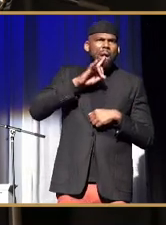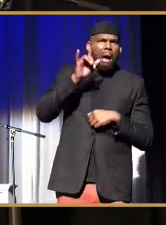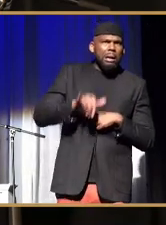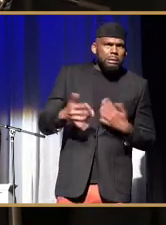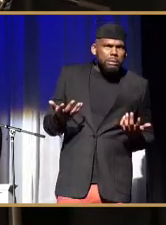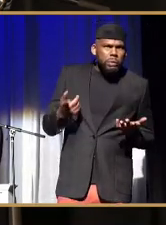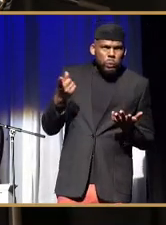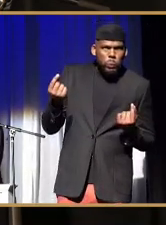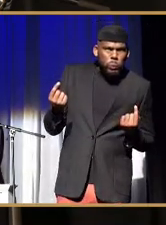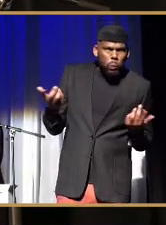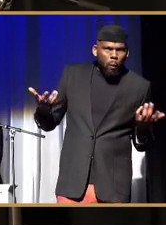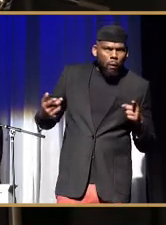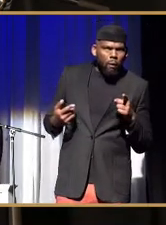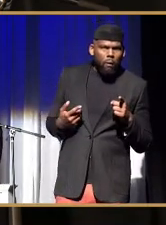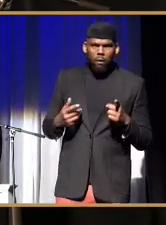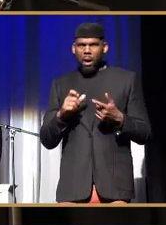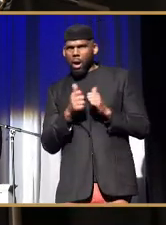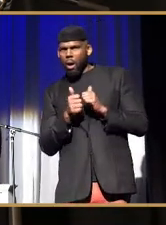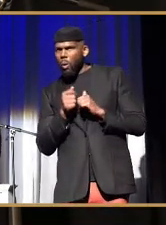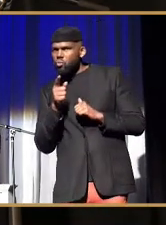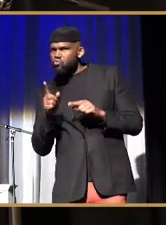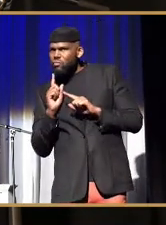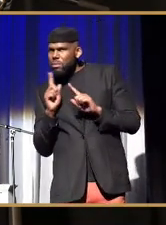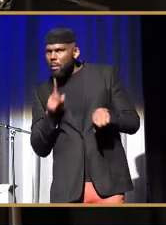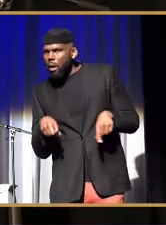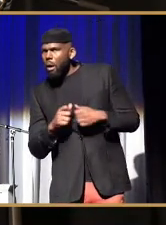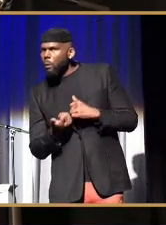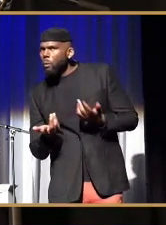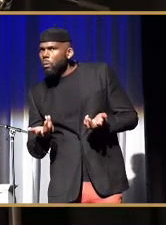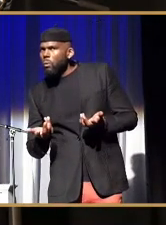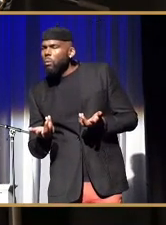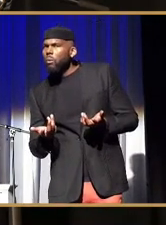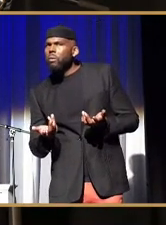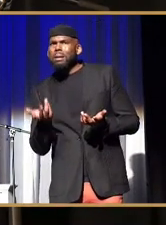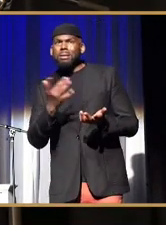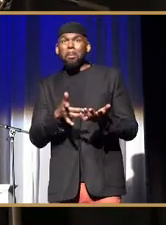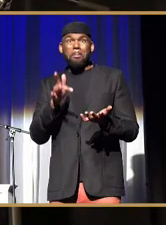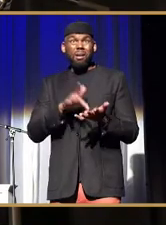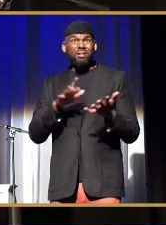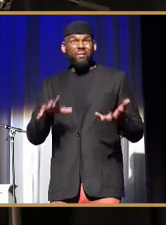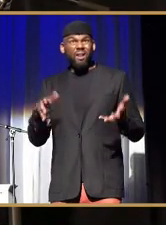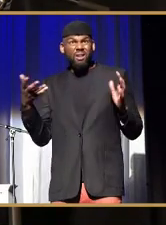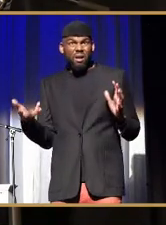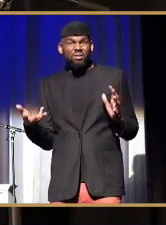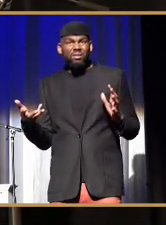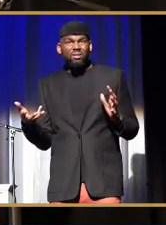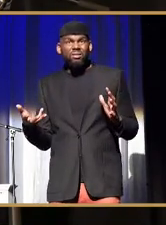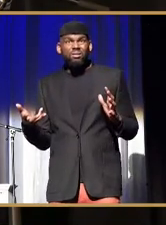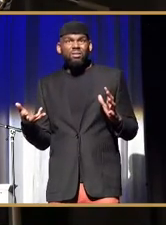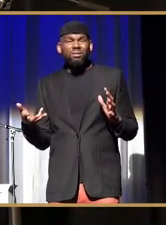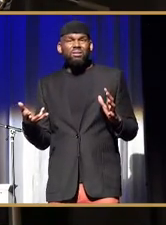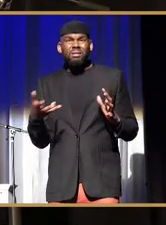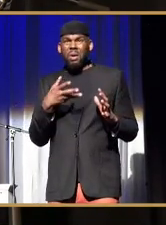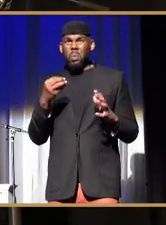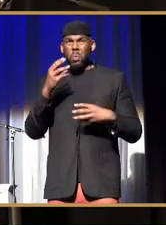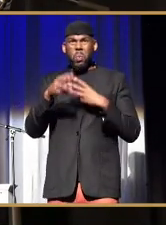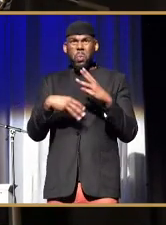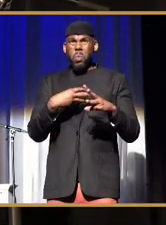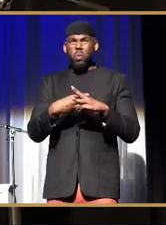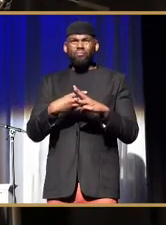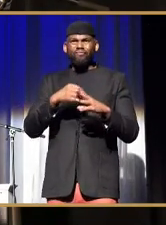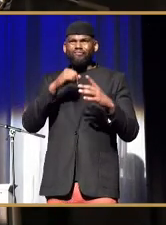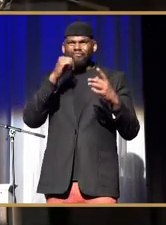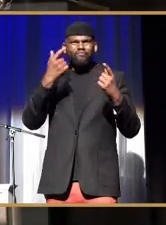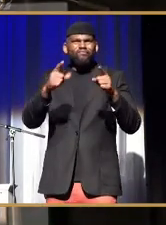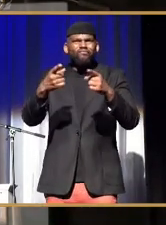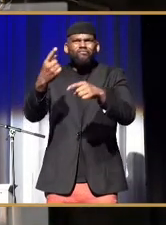do we do? How do we respond in the midst of chaos and catastrophe?